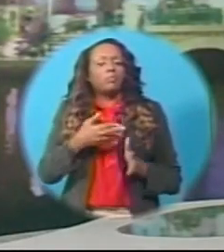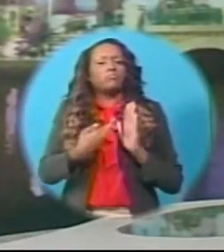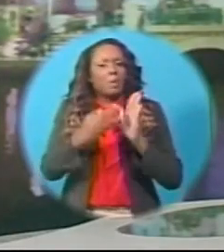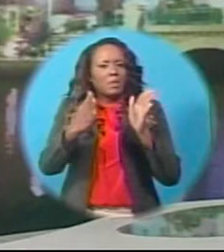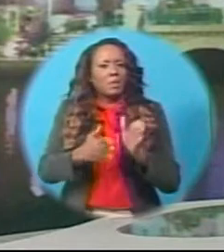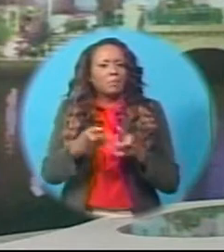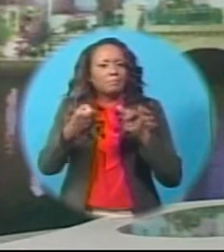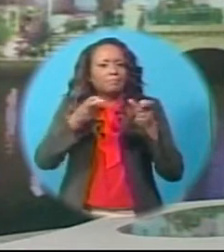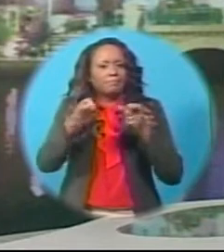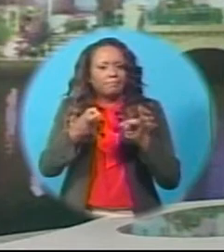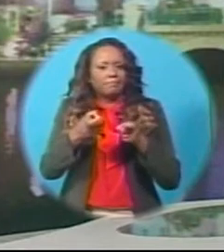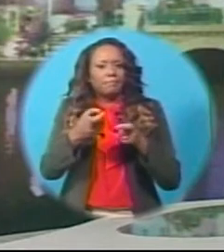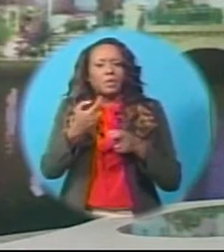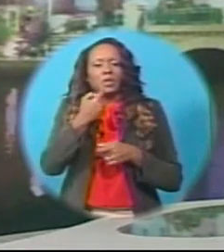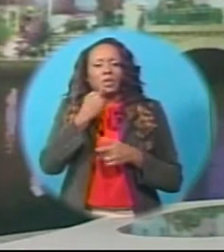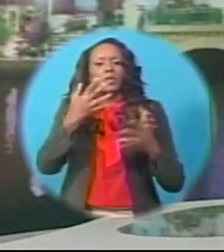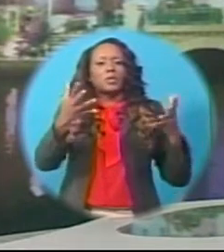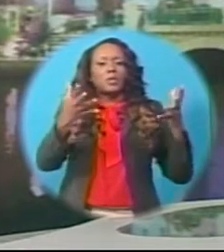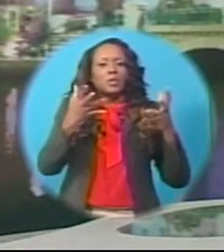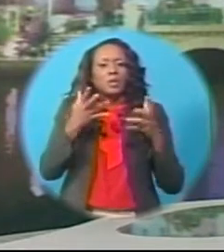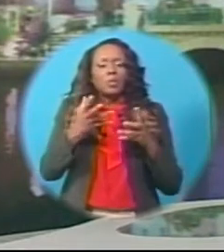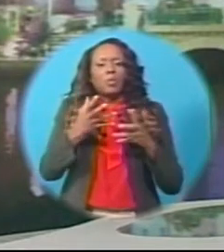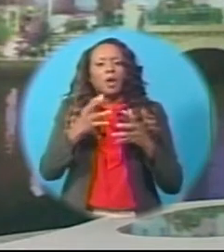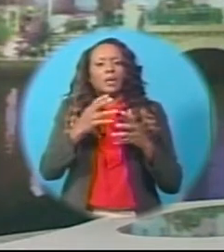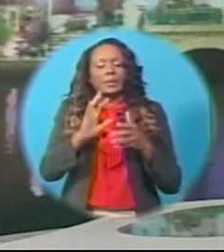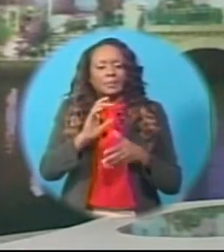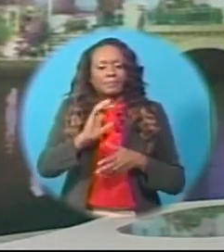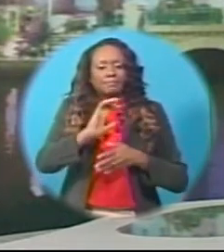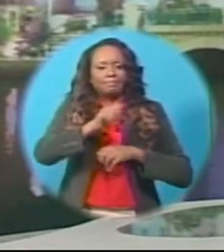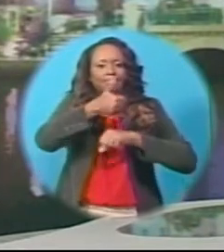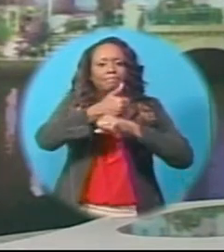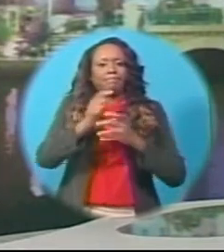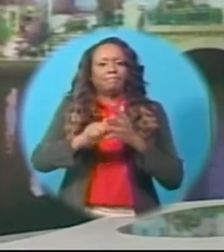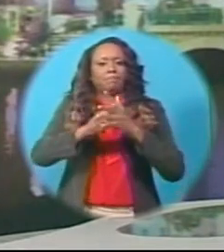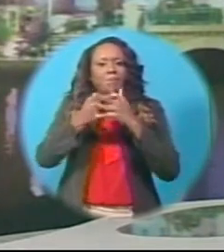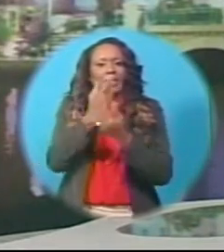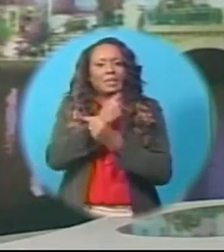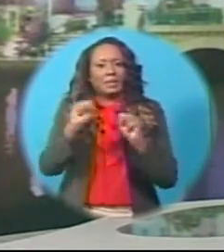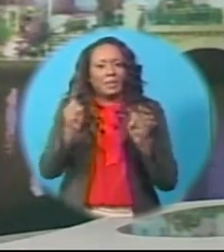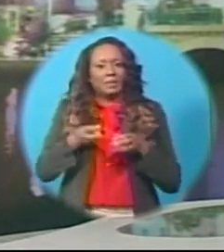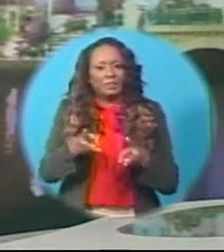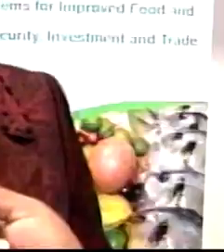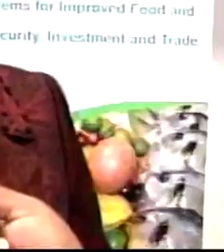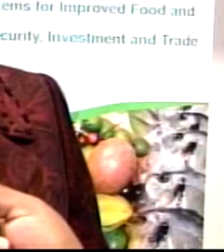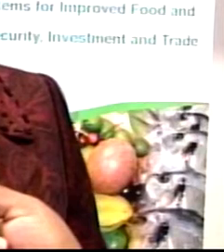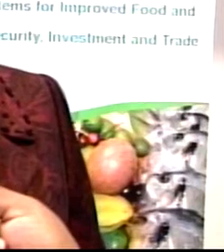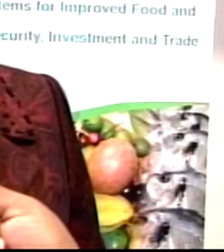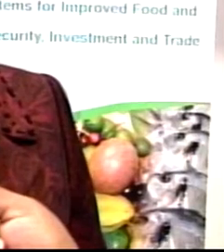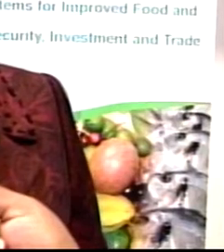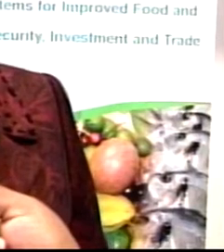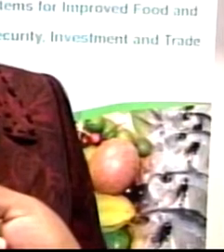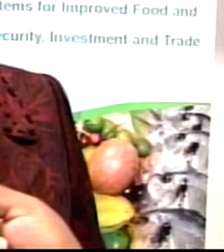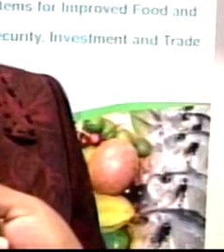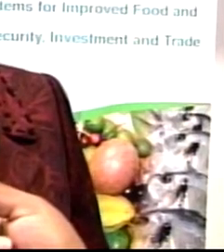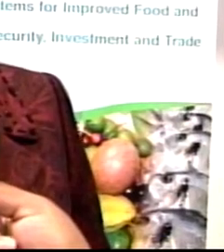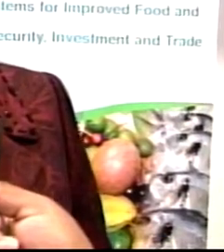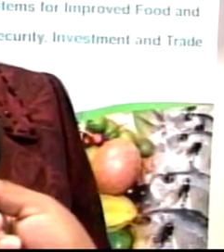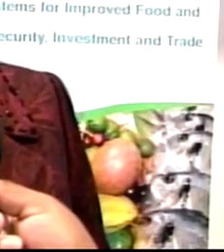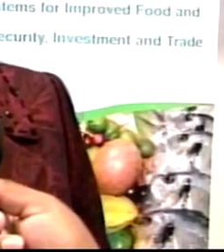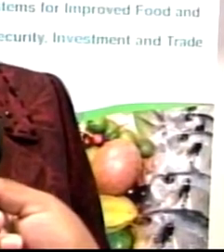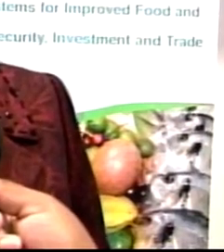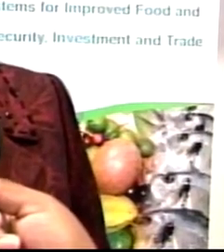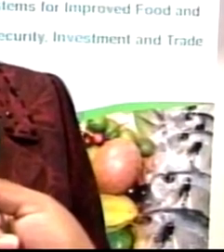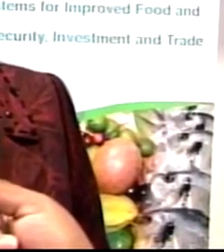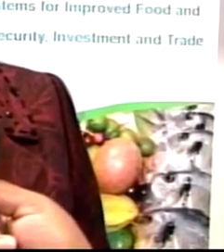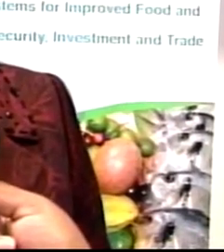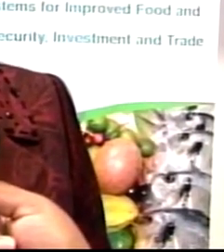they will be taking a cross-sectional approach to implementing safety measures. We need to also take forward the national and